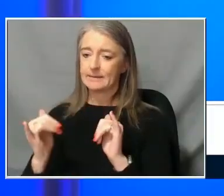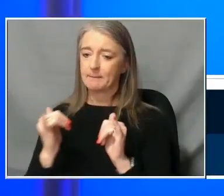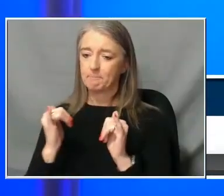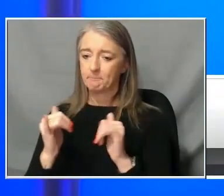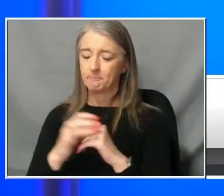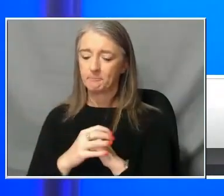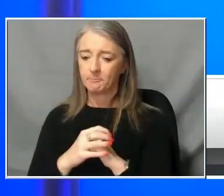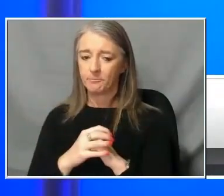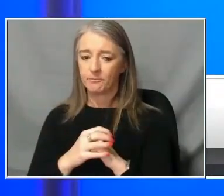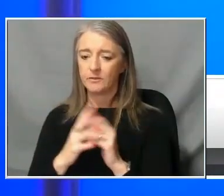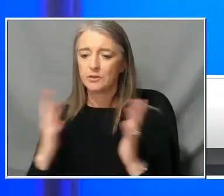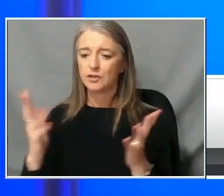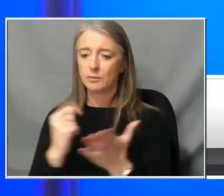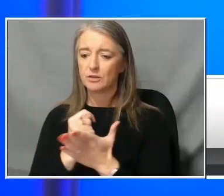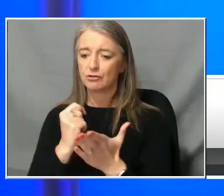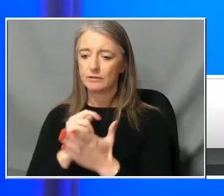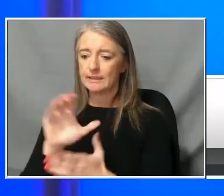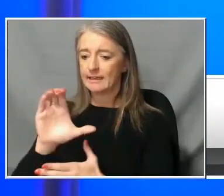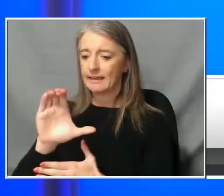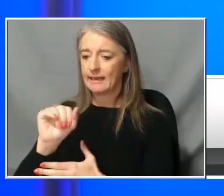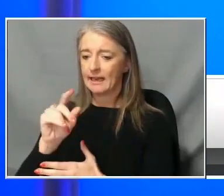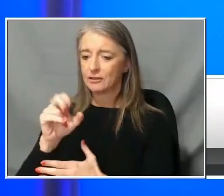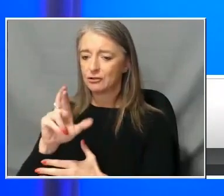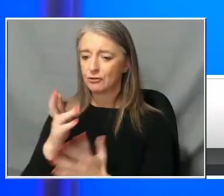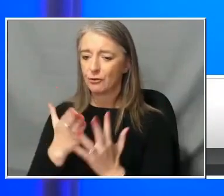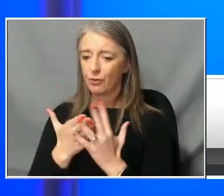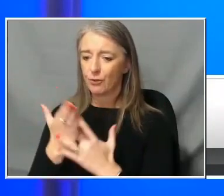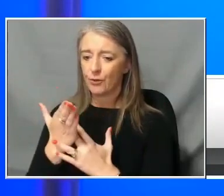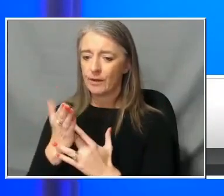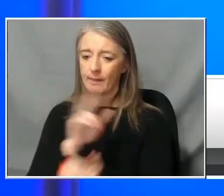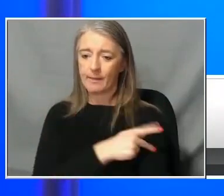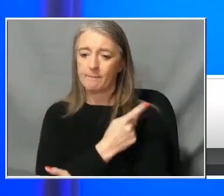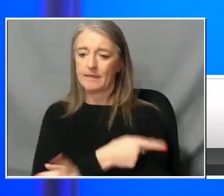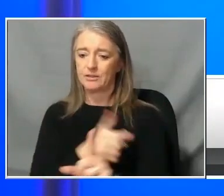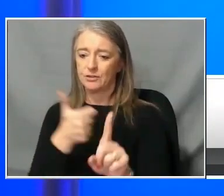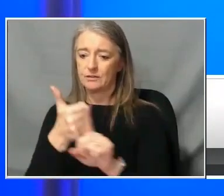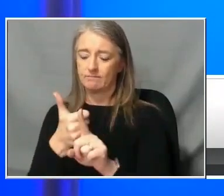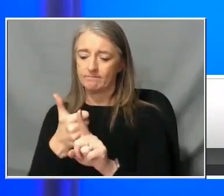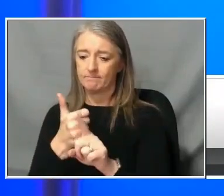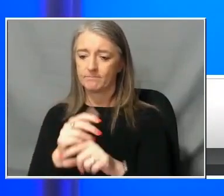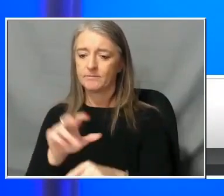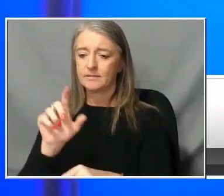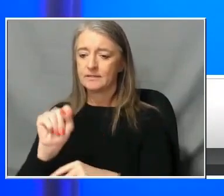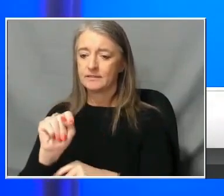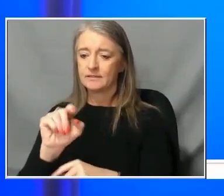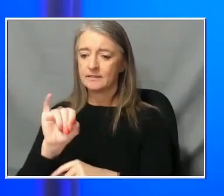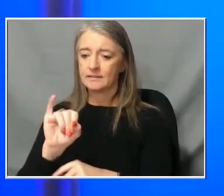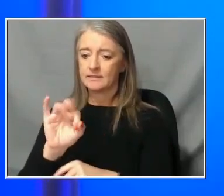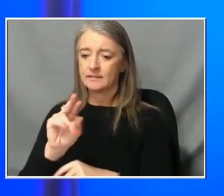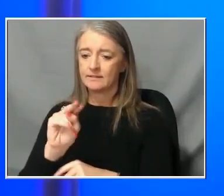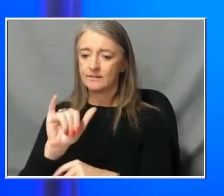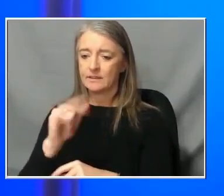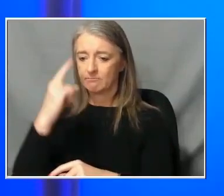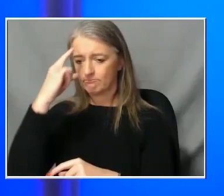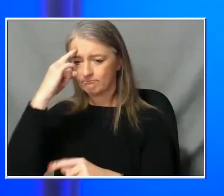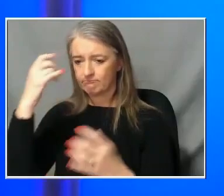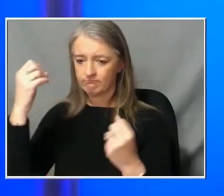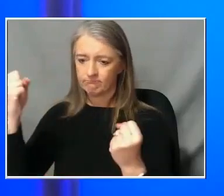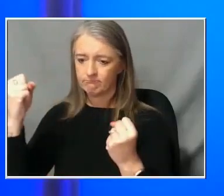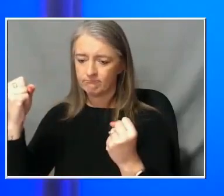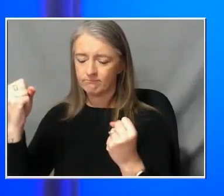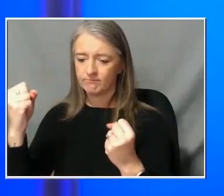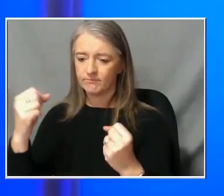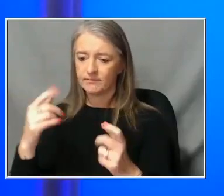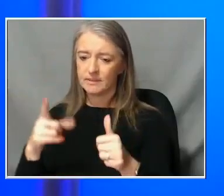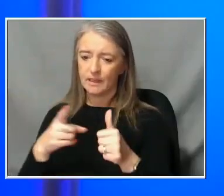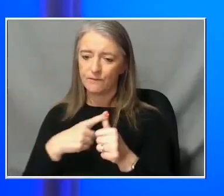So much of treating cancer and so much of getting through cancer is the patient. And Tiffany went into this headstrong. Even though she had that first